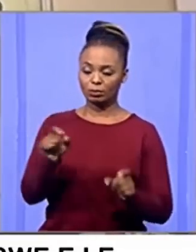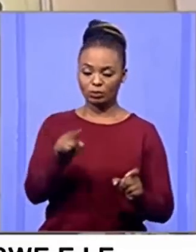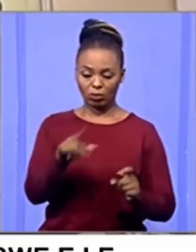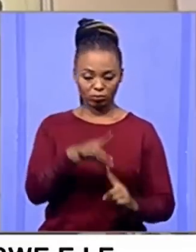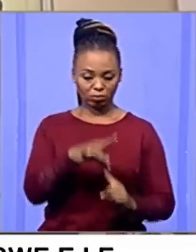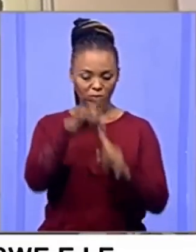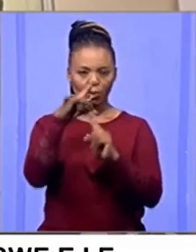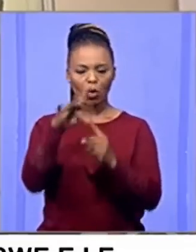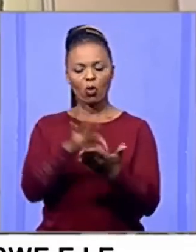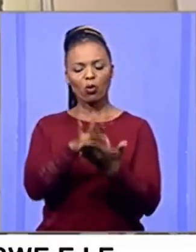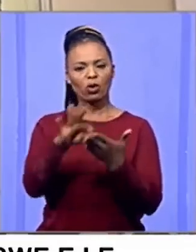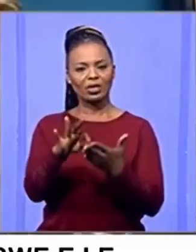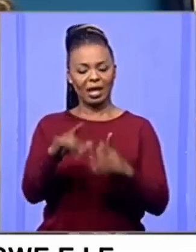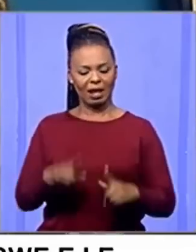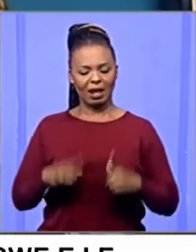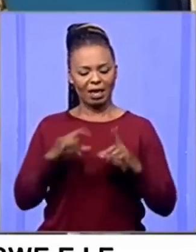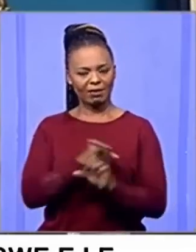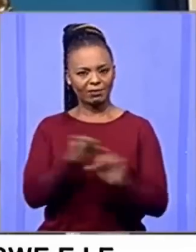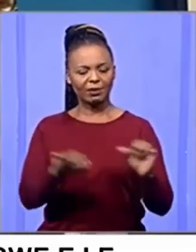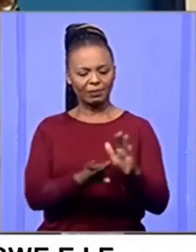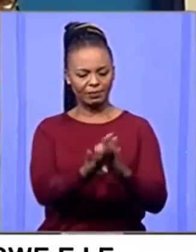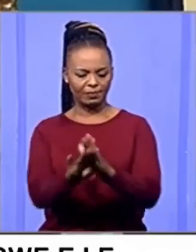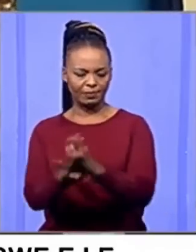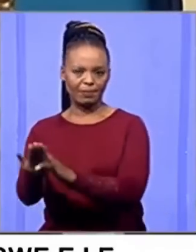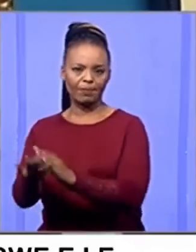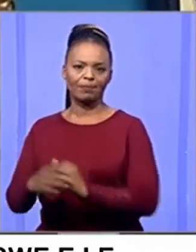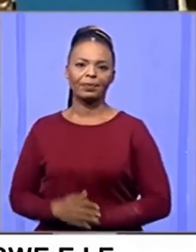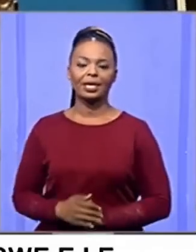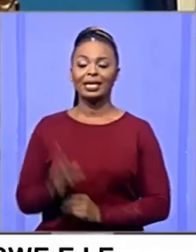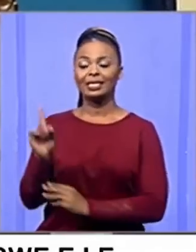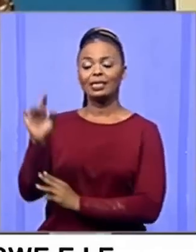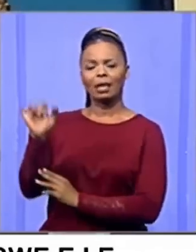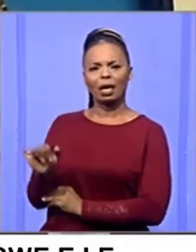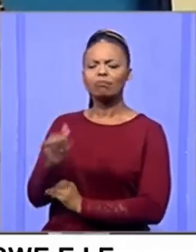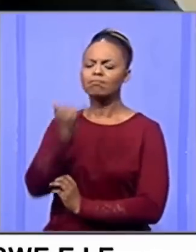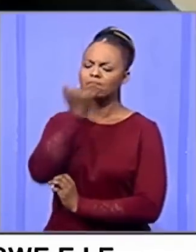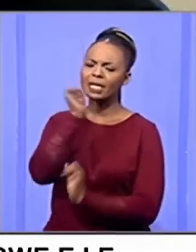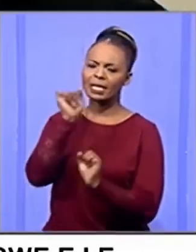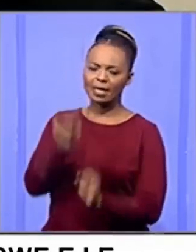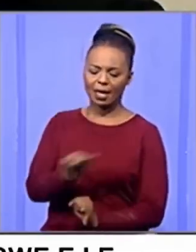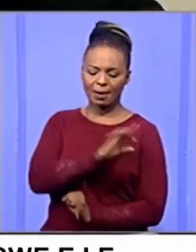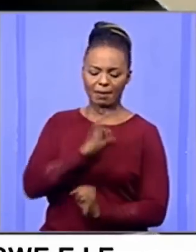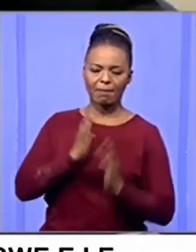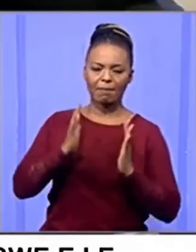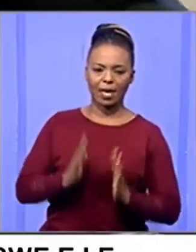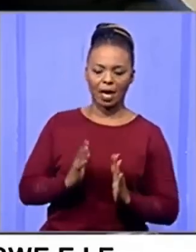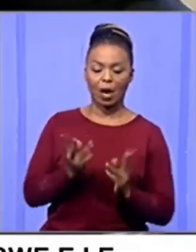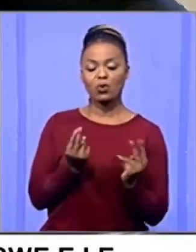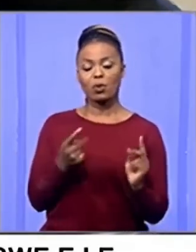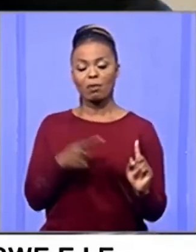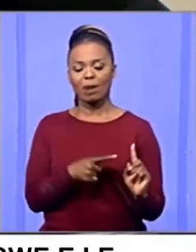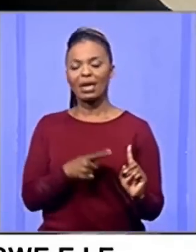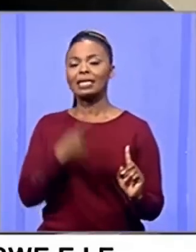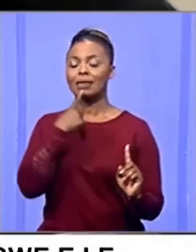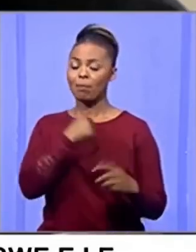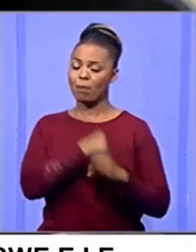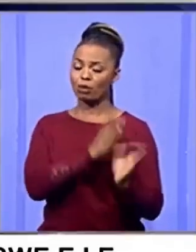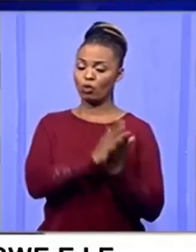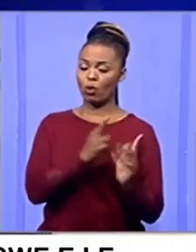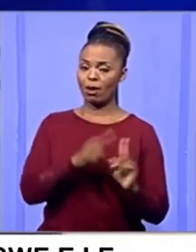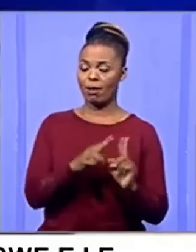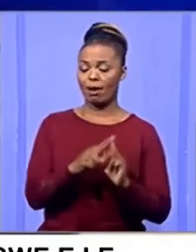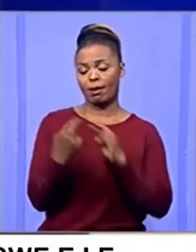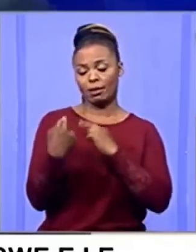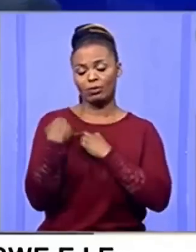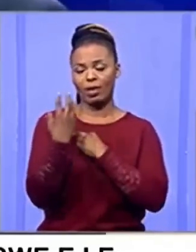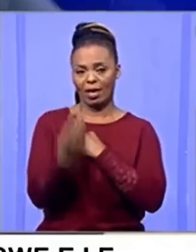to better their lives. Le ha DA e thabetse meyara e motjha e re e tla netefatsa hore o jara boikarabelo ka